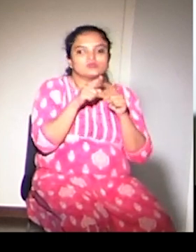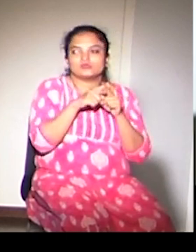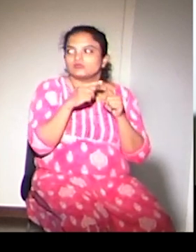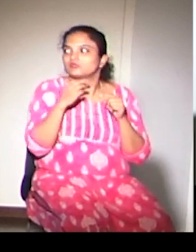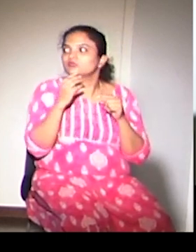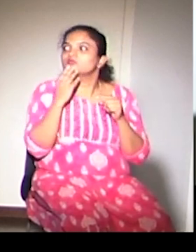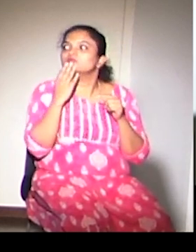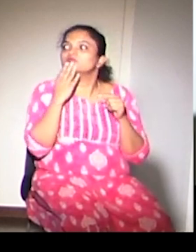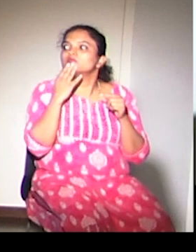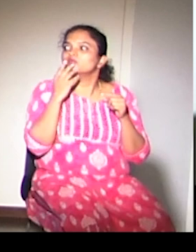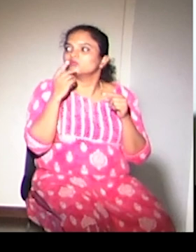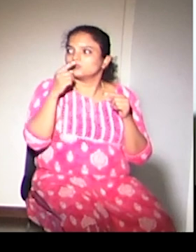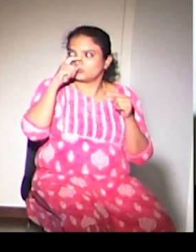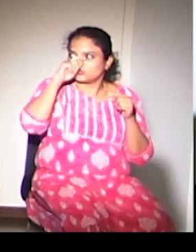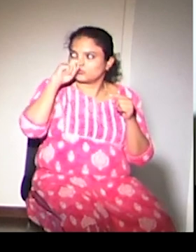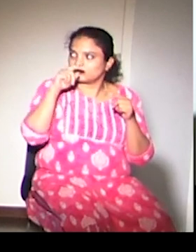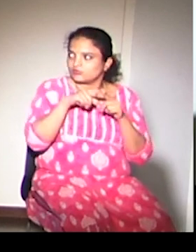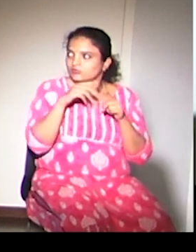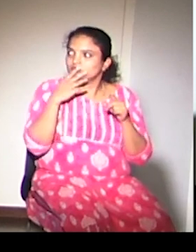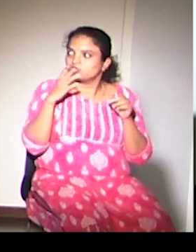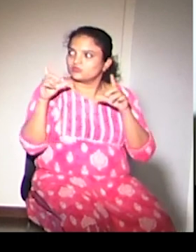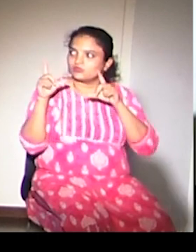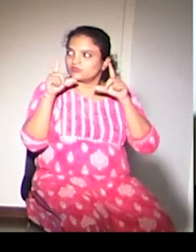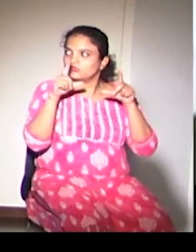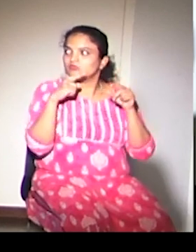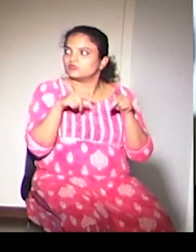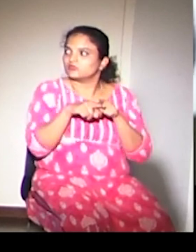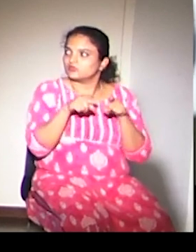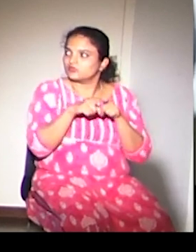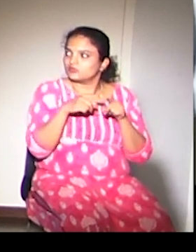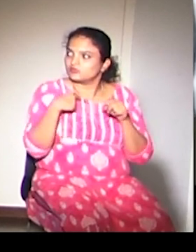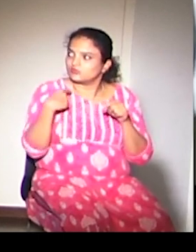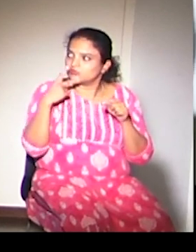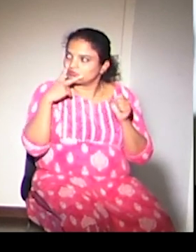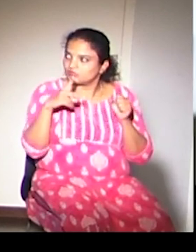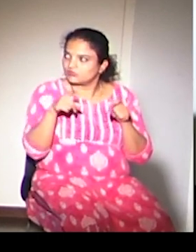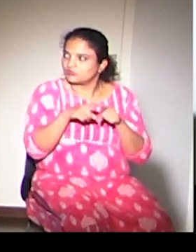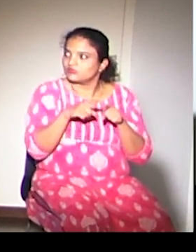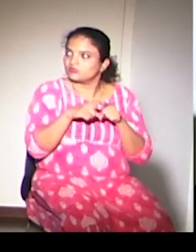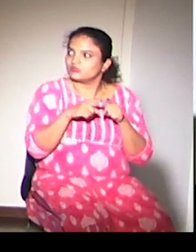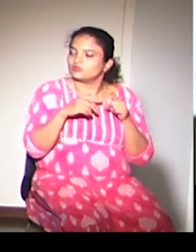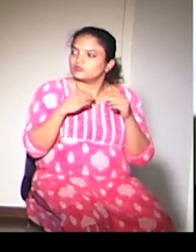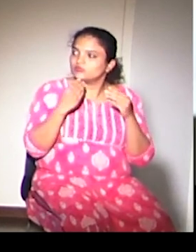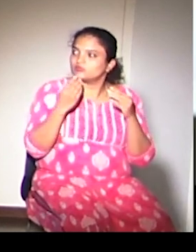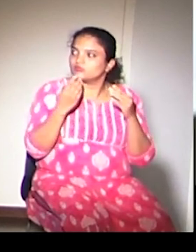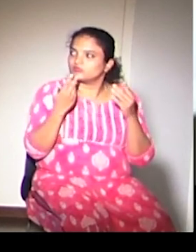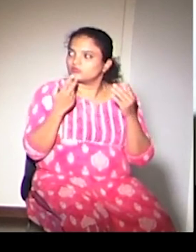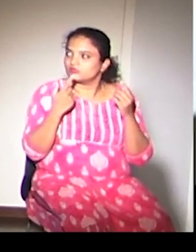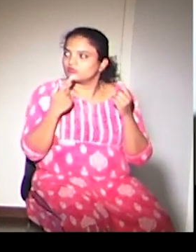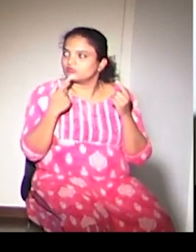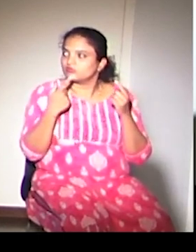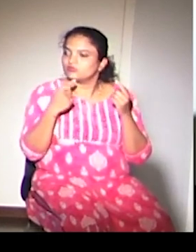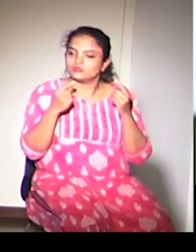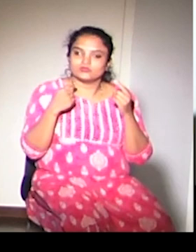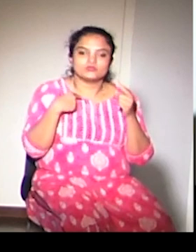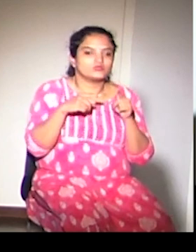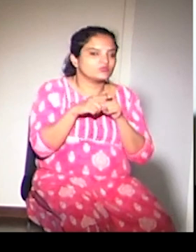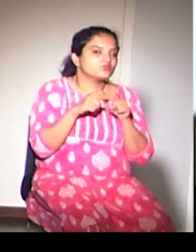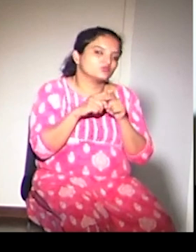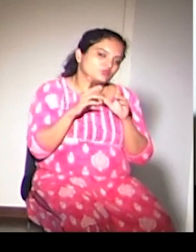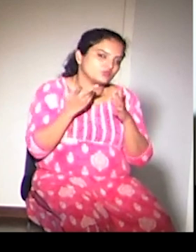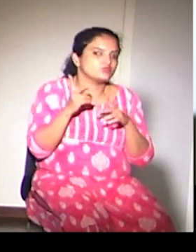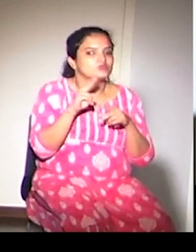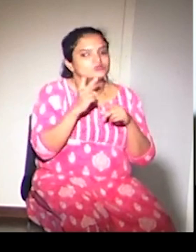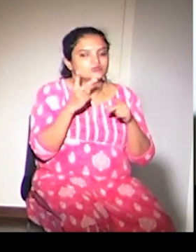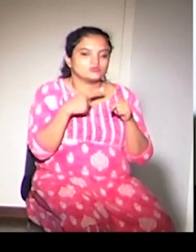tiles, which also look a little bit strange and take a bit of getting used to. But I mean, I do think it's probably a good thing they've